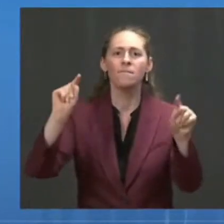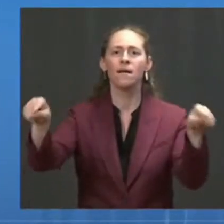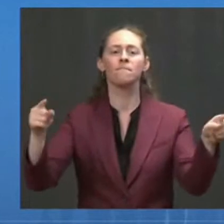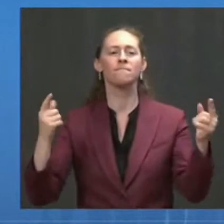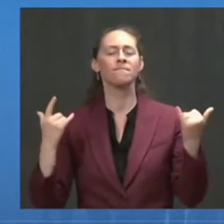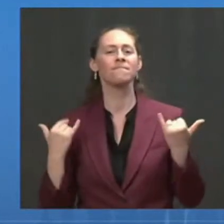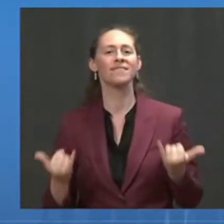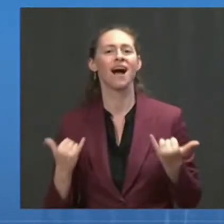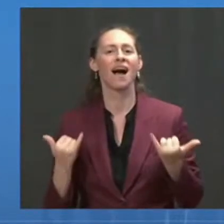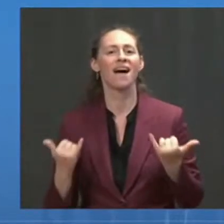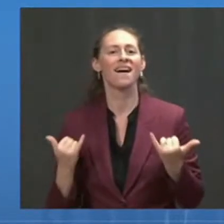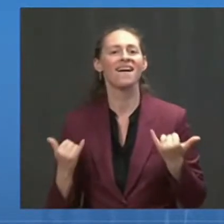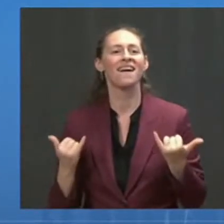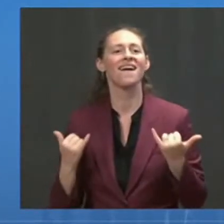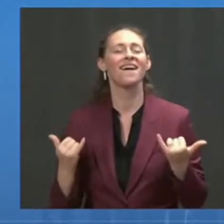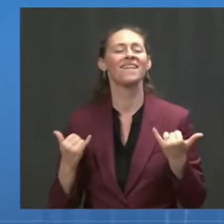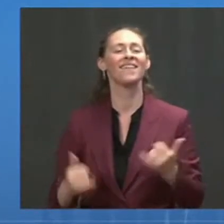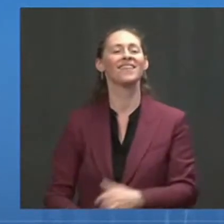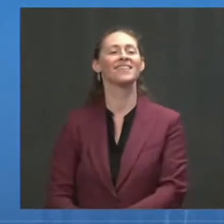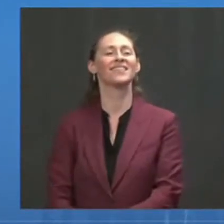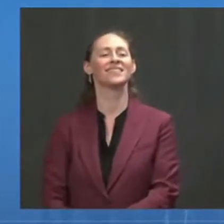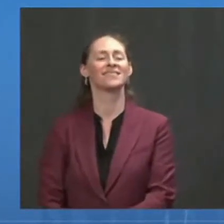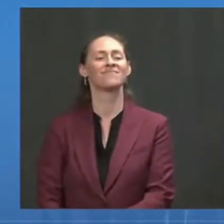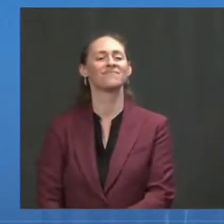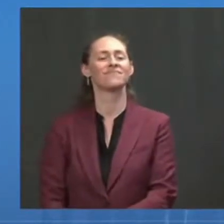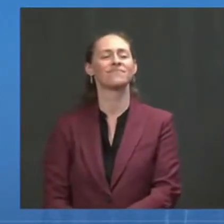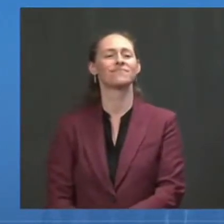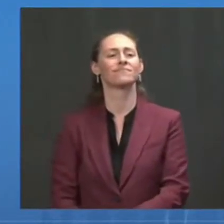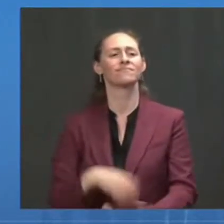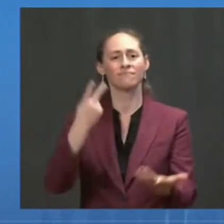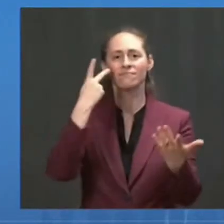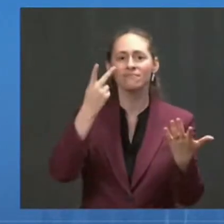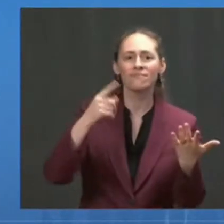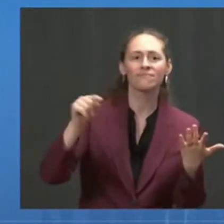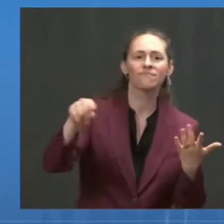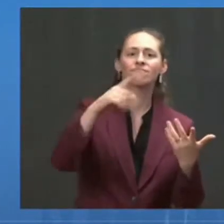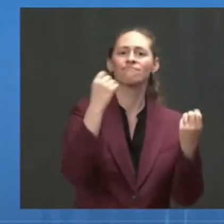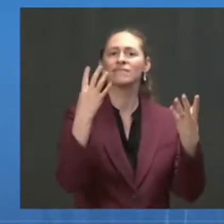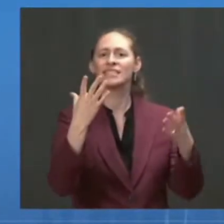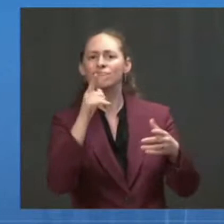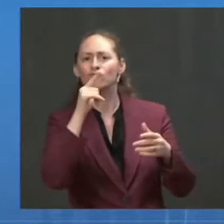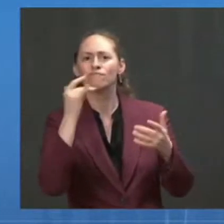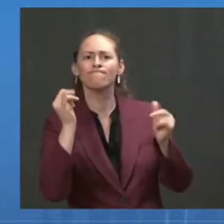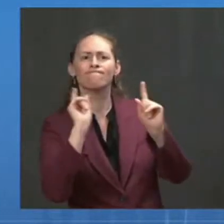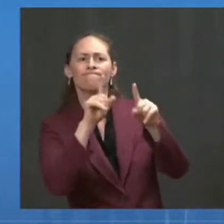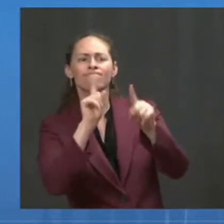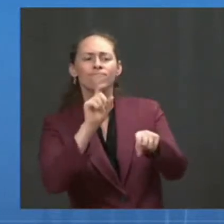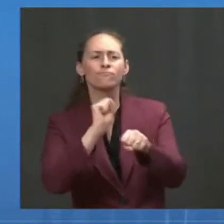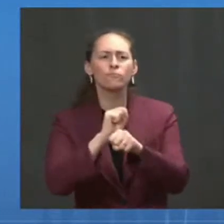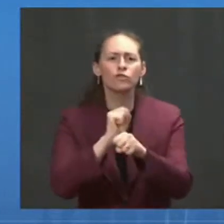millions of workers, educators, college and university students, and healthcare providers.